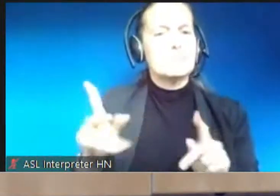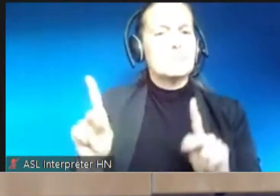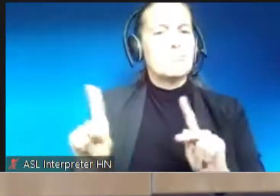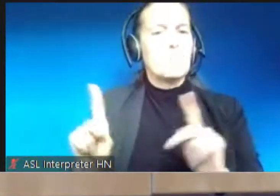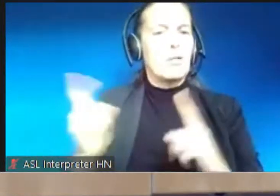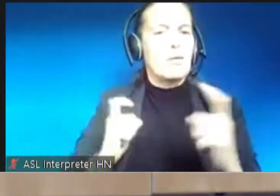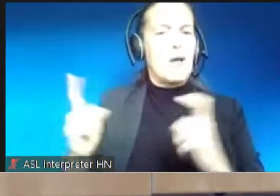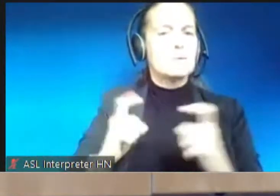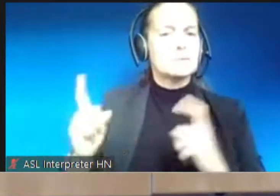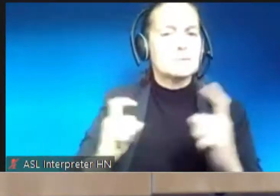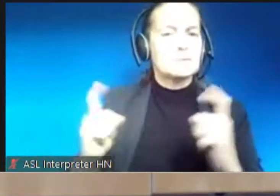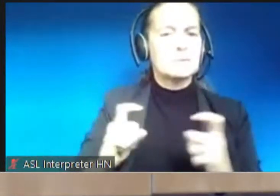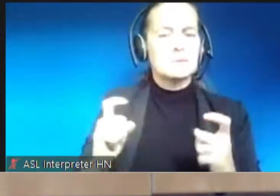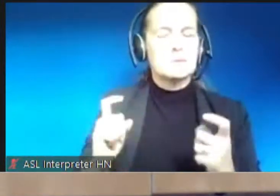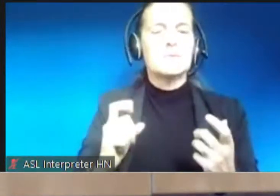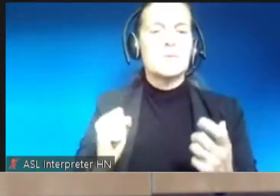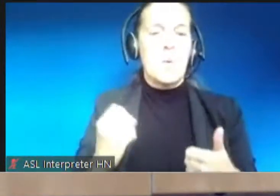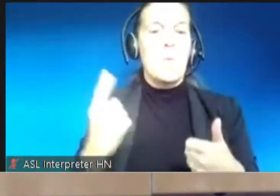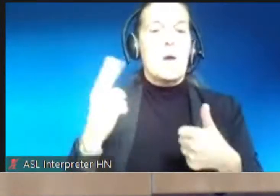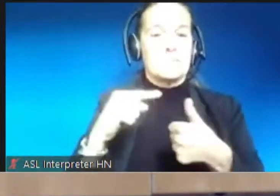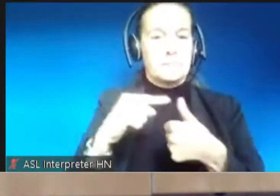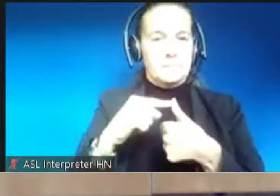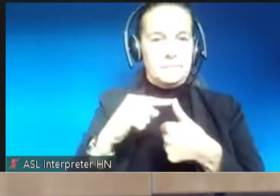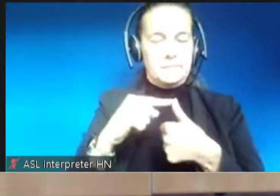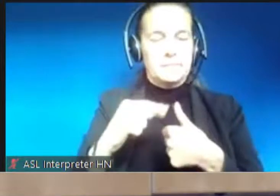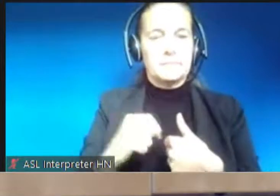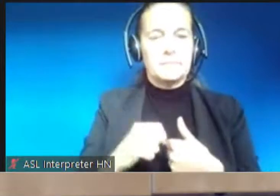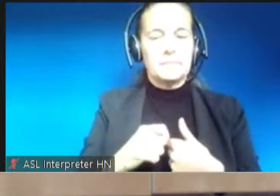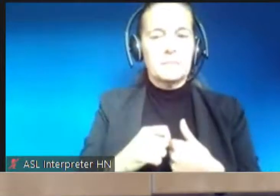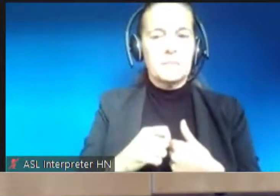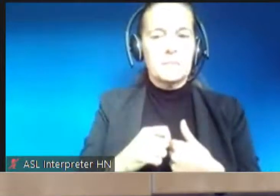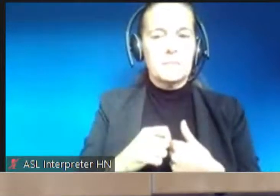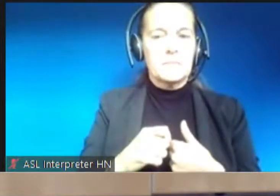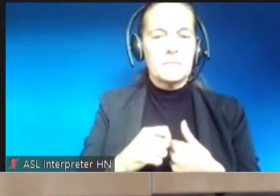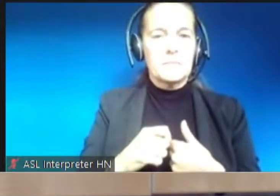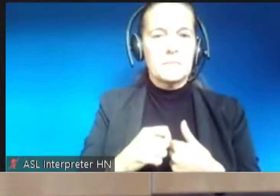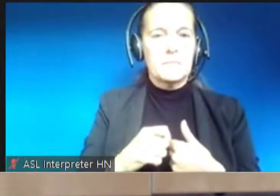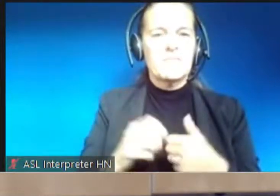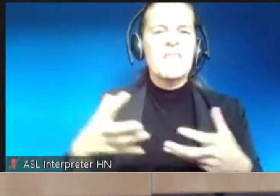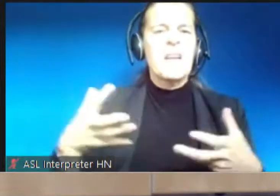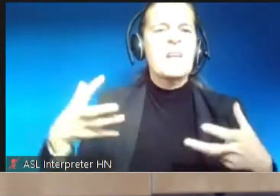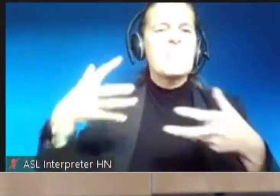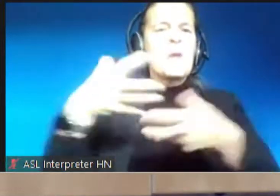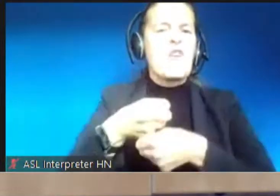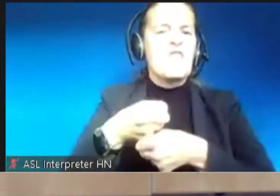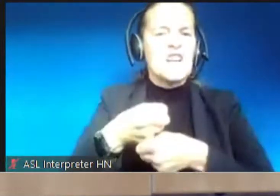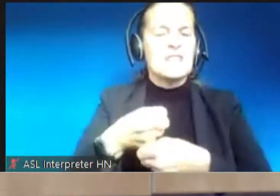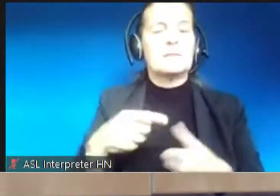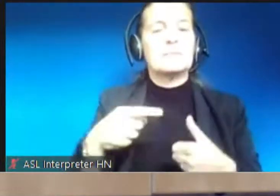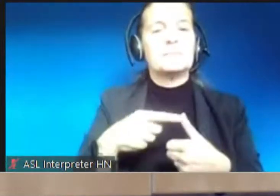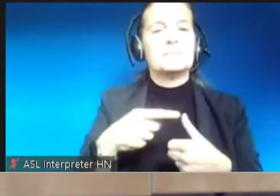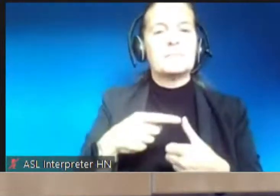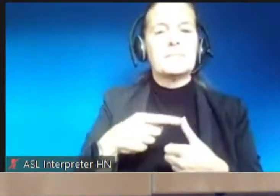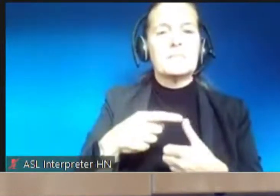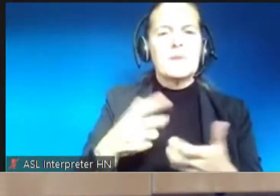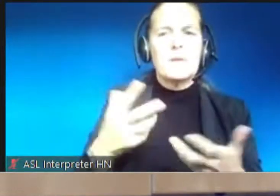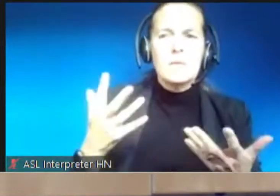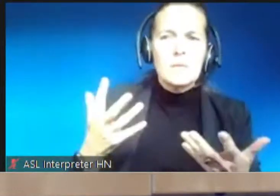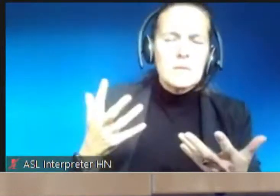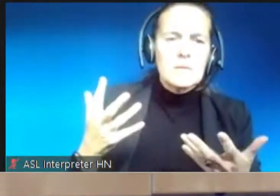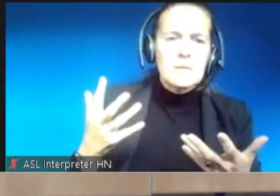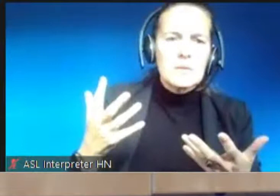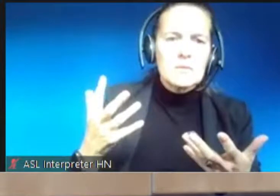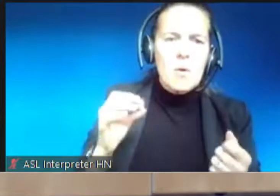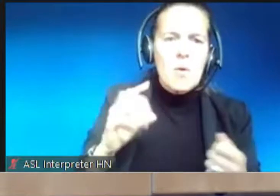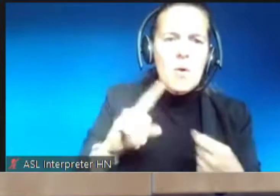have answers for. One question is when, and I'm going to paraphrase this, when is the age going to drop